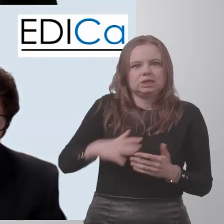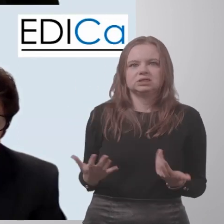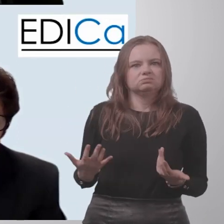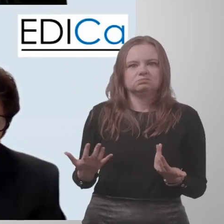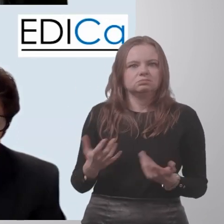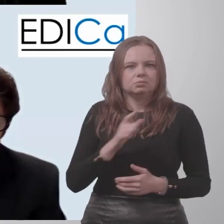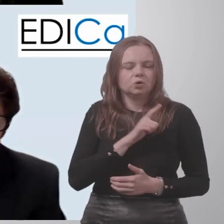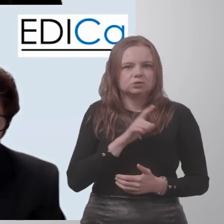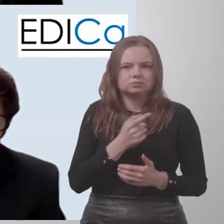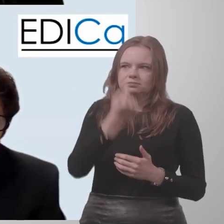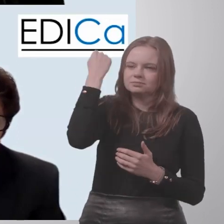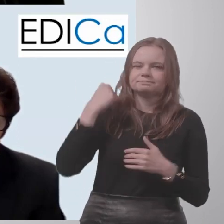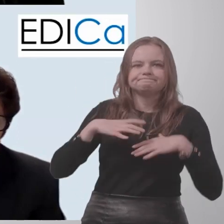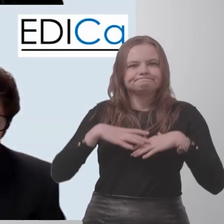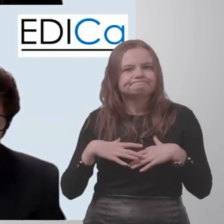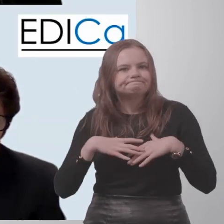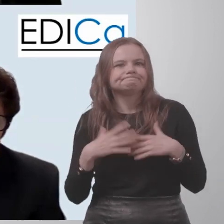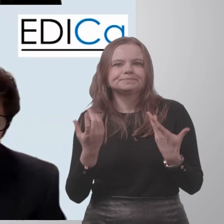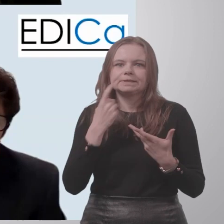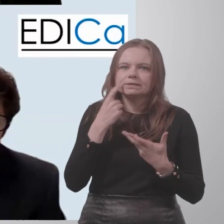a much more relaxed atmosphere.